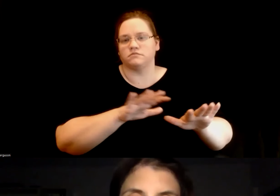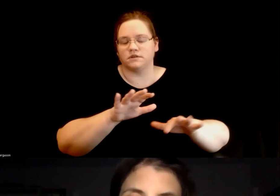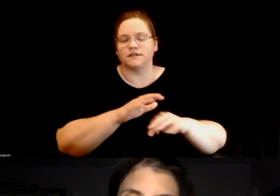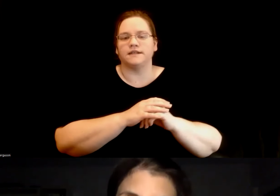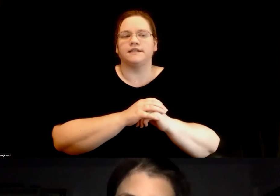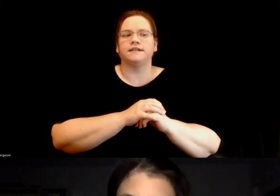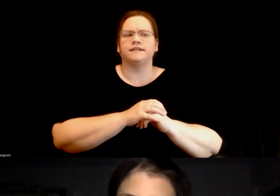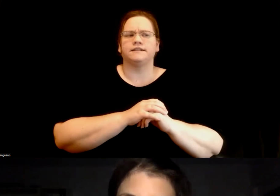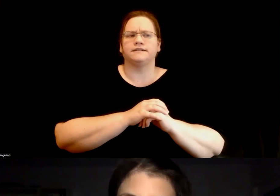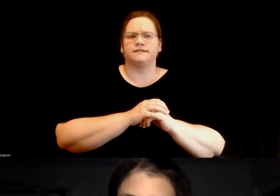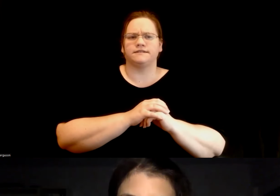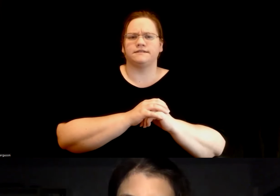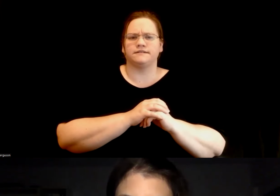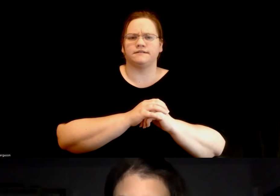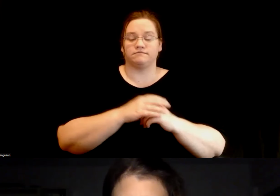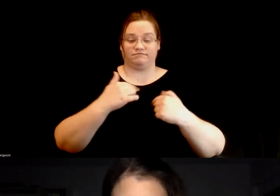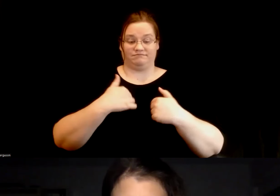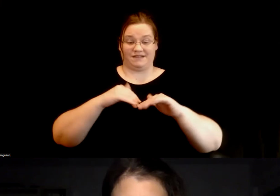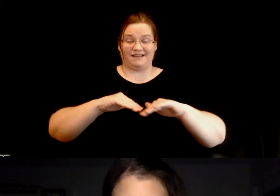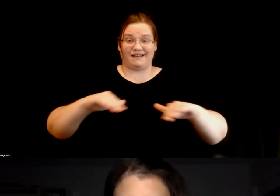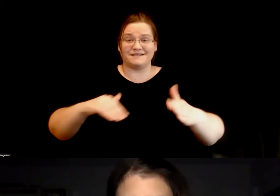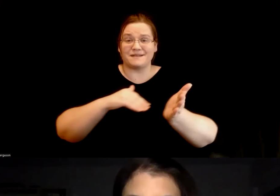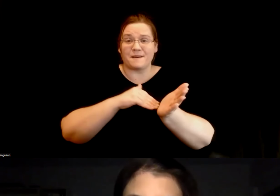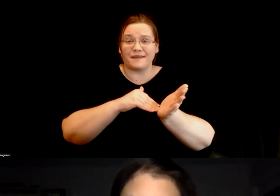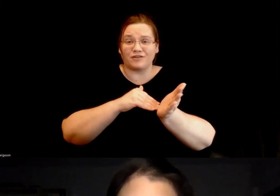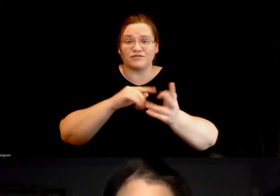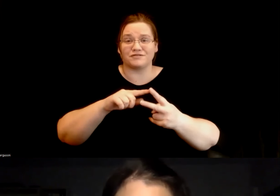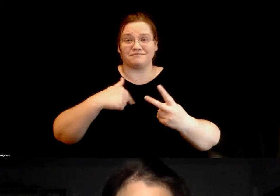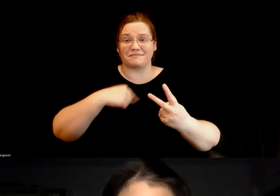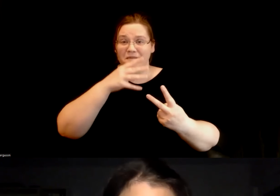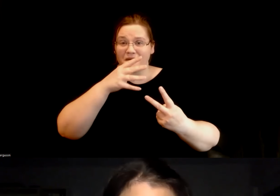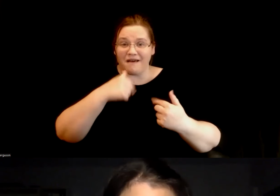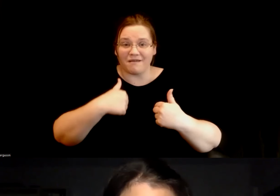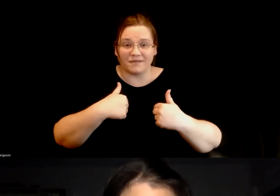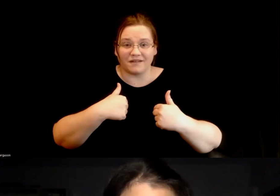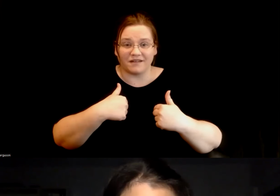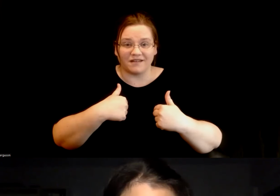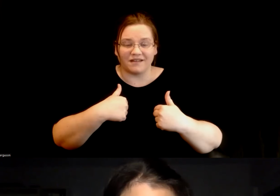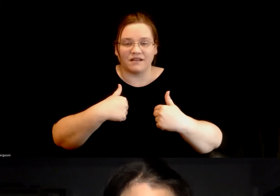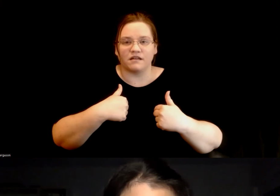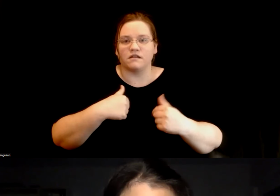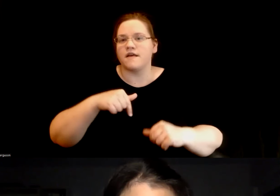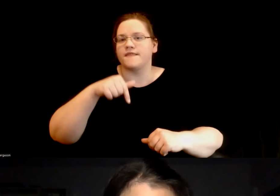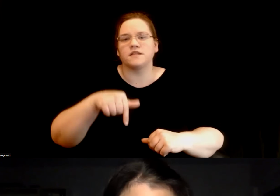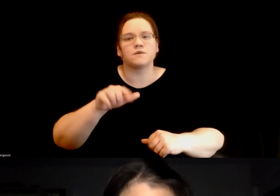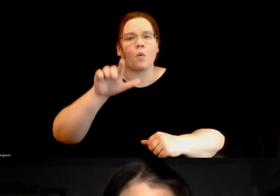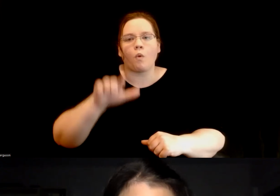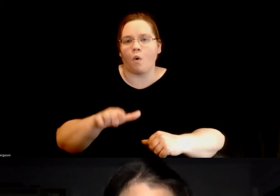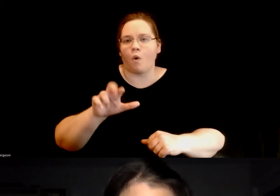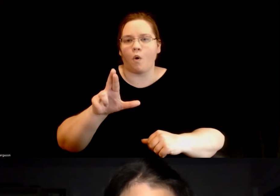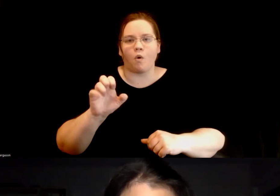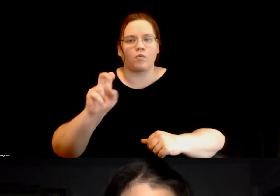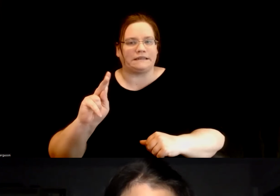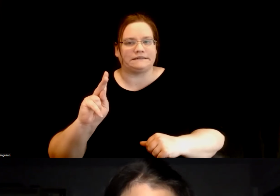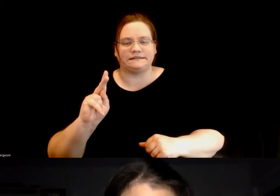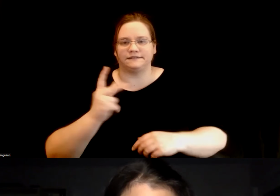say, both as a pediatrician and as a mom, this is a low risk vaccine. We might